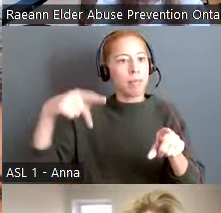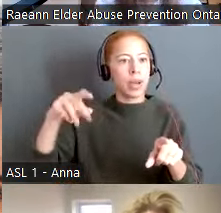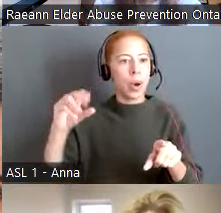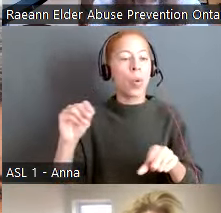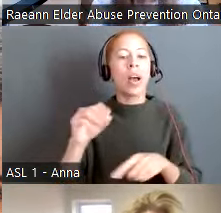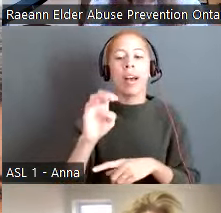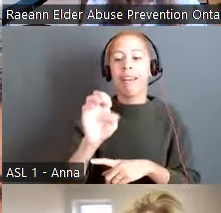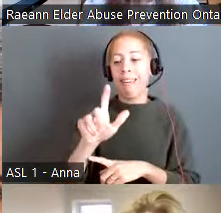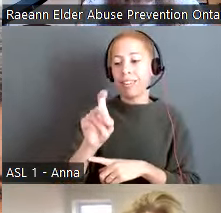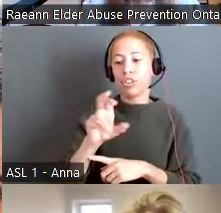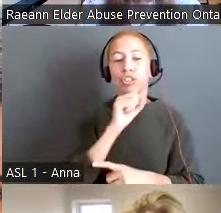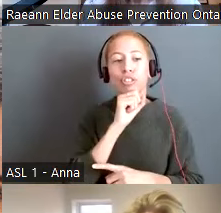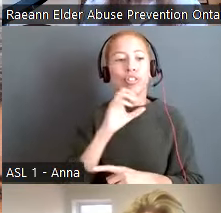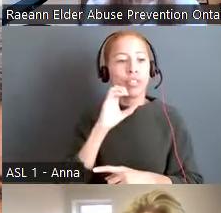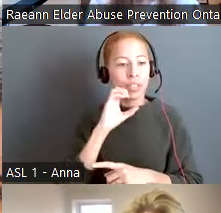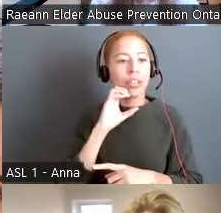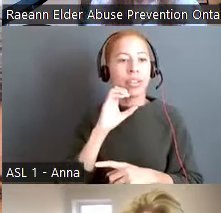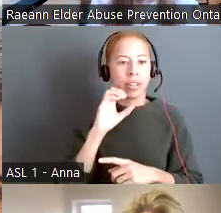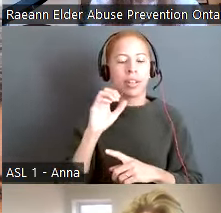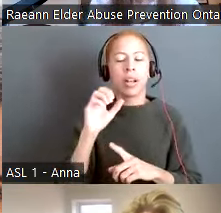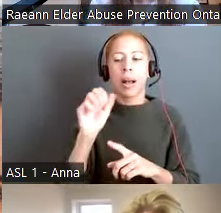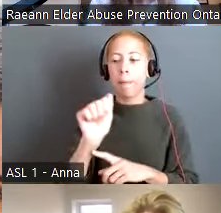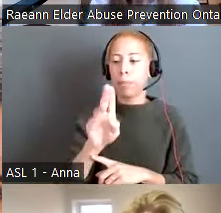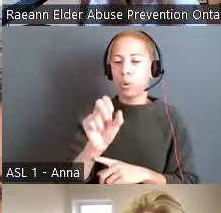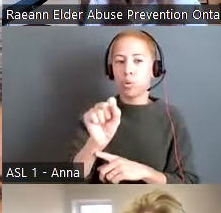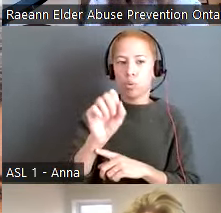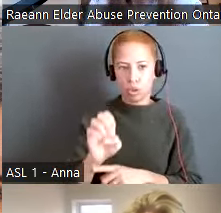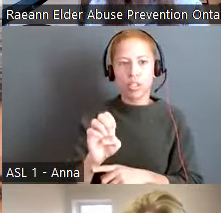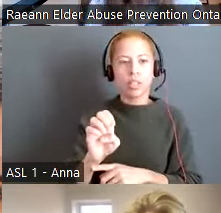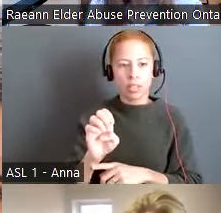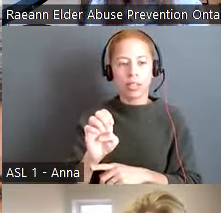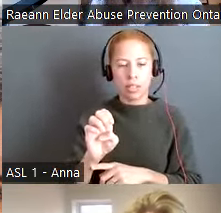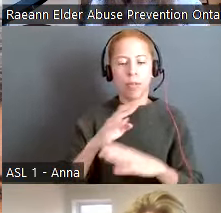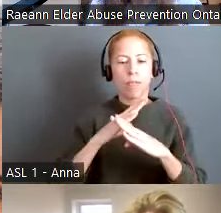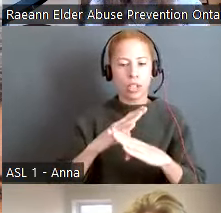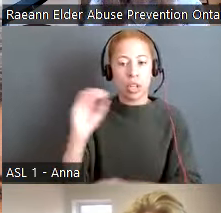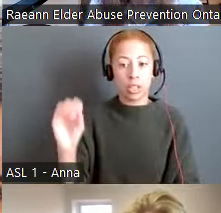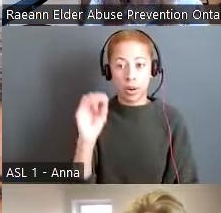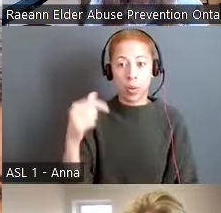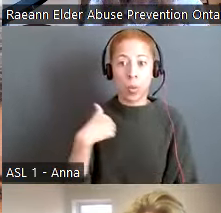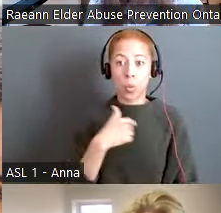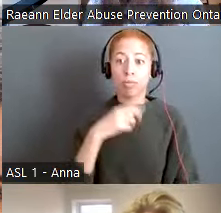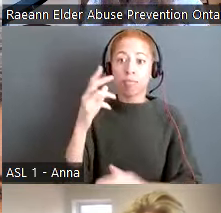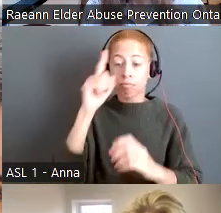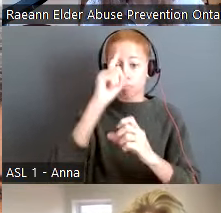nonprofit organization. We envision a province where we see all seniors free from